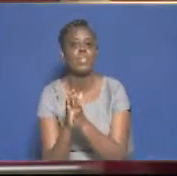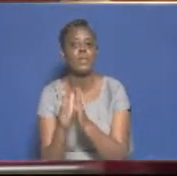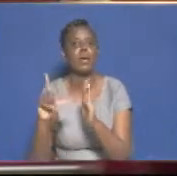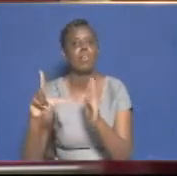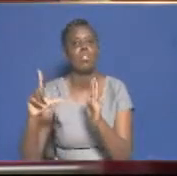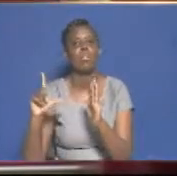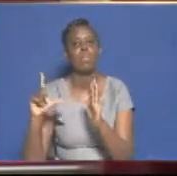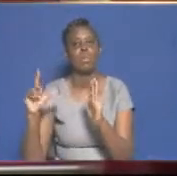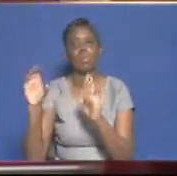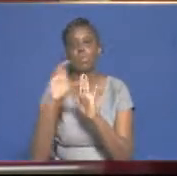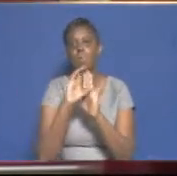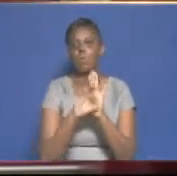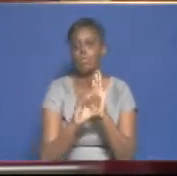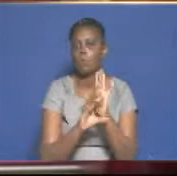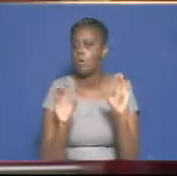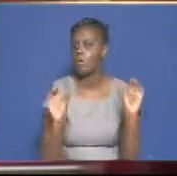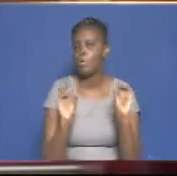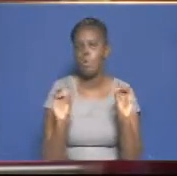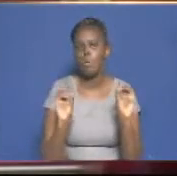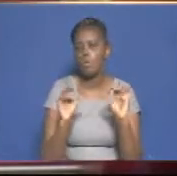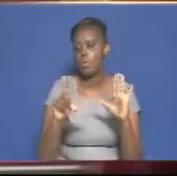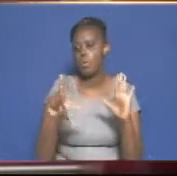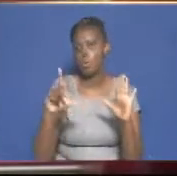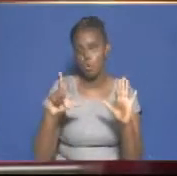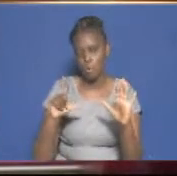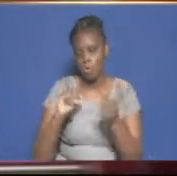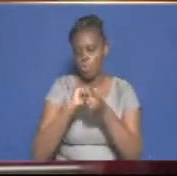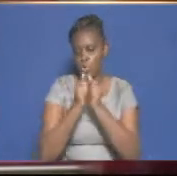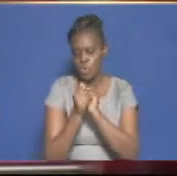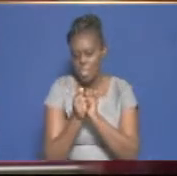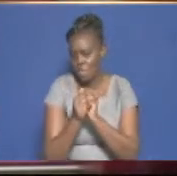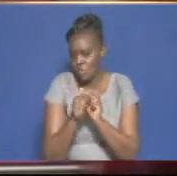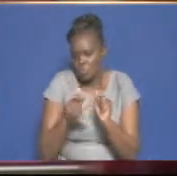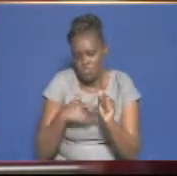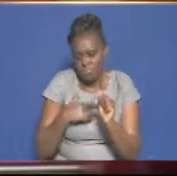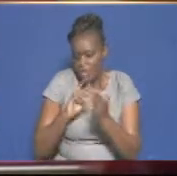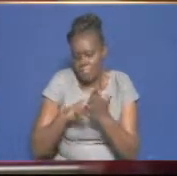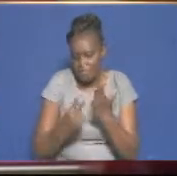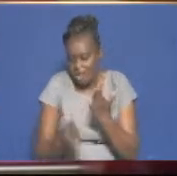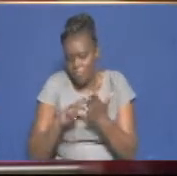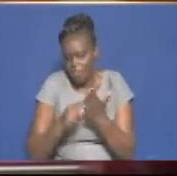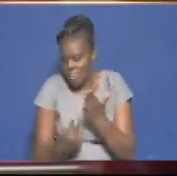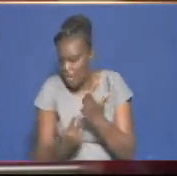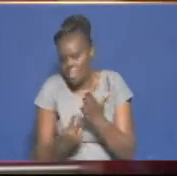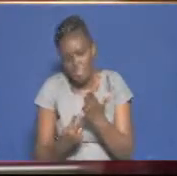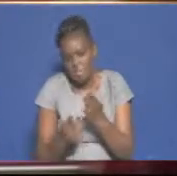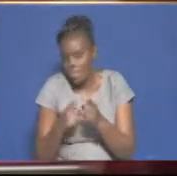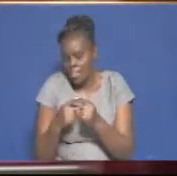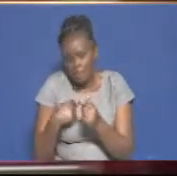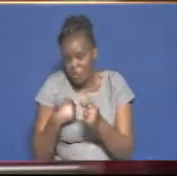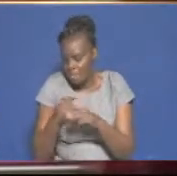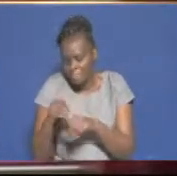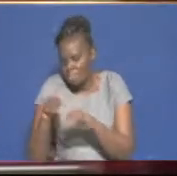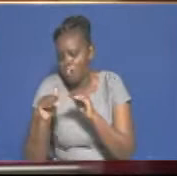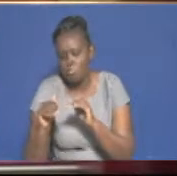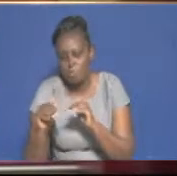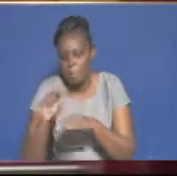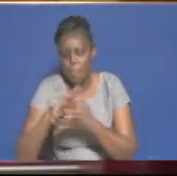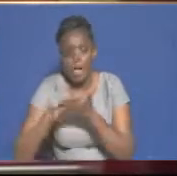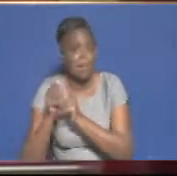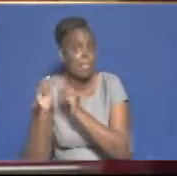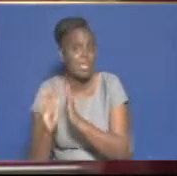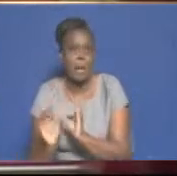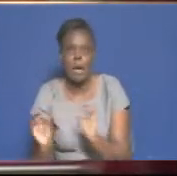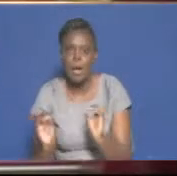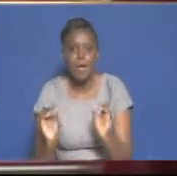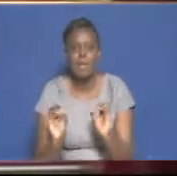law. But not now change the law to suit those who have failed to comply. Because, Mr. Speaker,